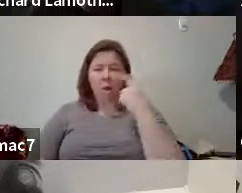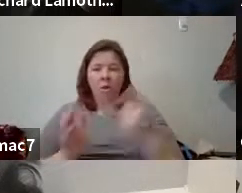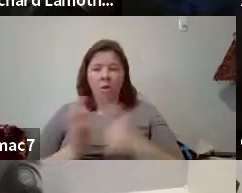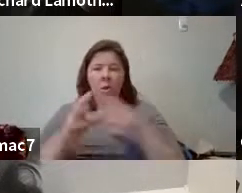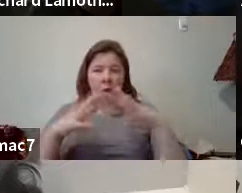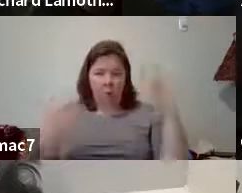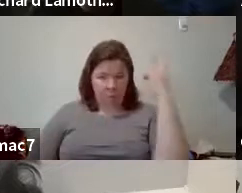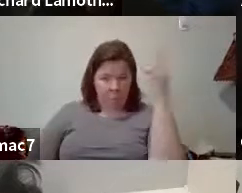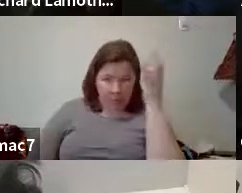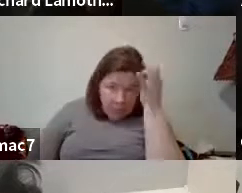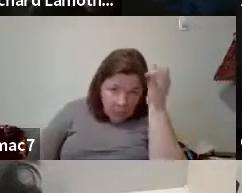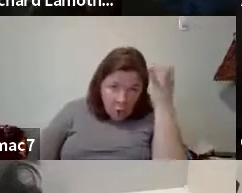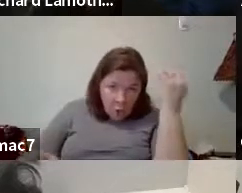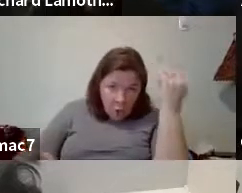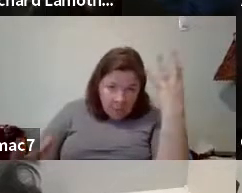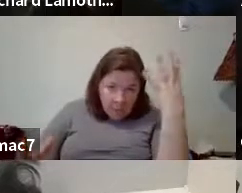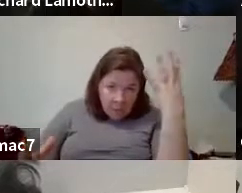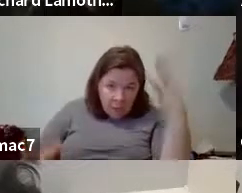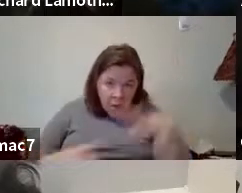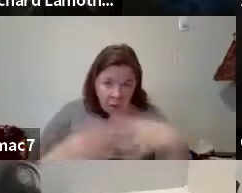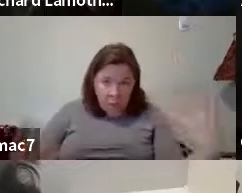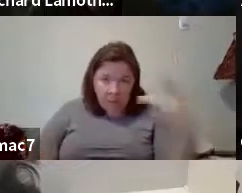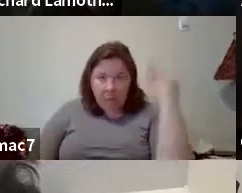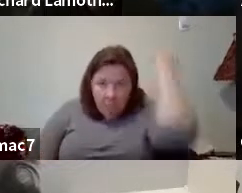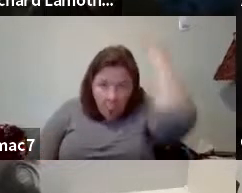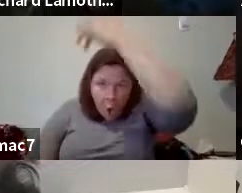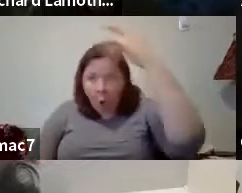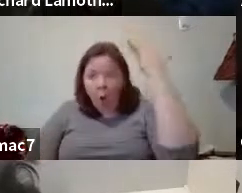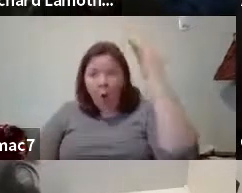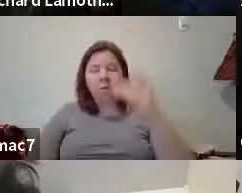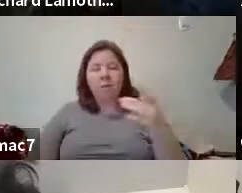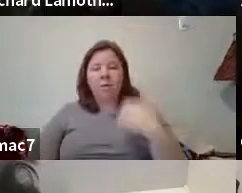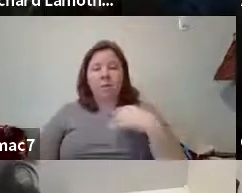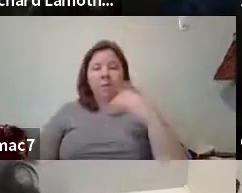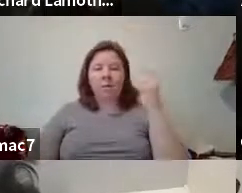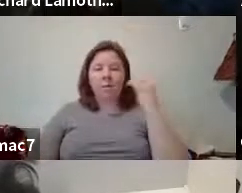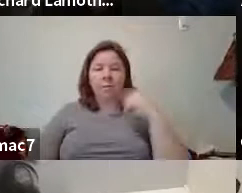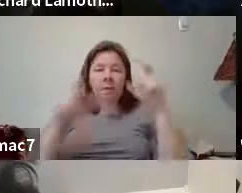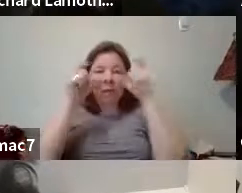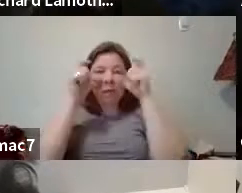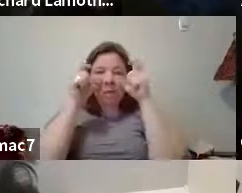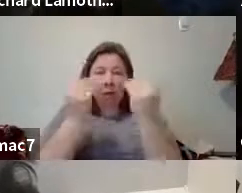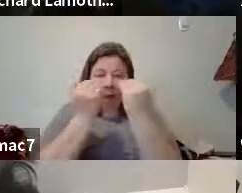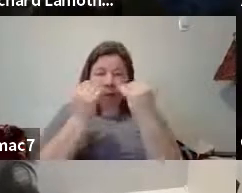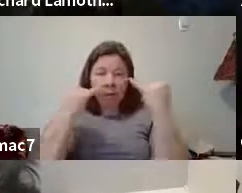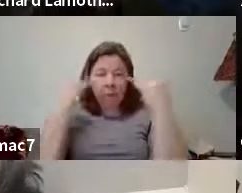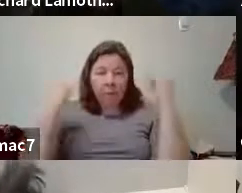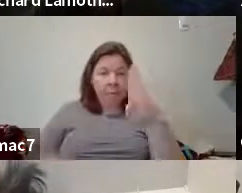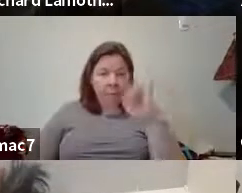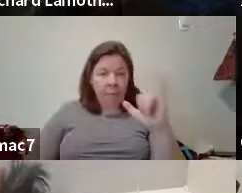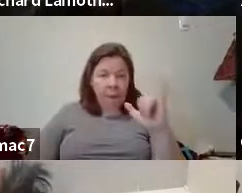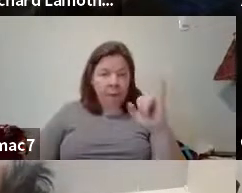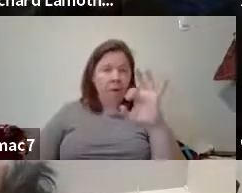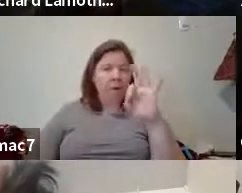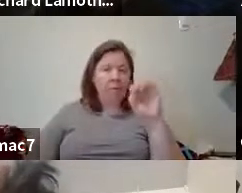hair. I see a lot of bald heads. I see a lot of spectacles with bifocals. That's us, you